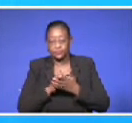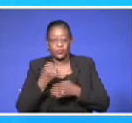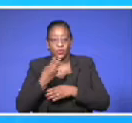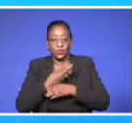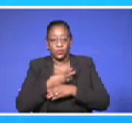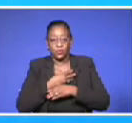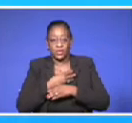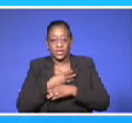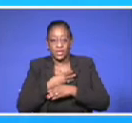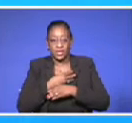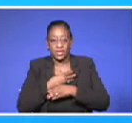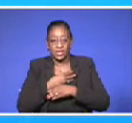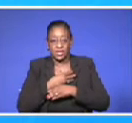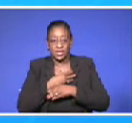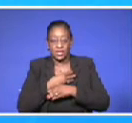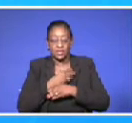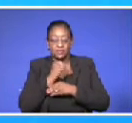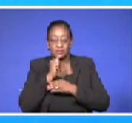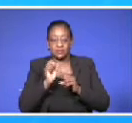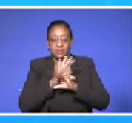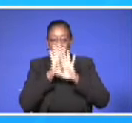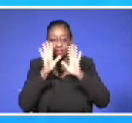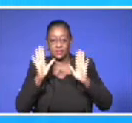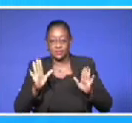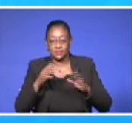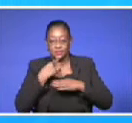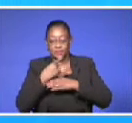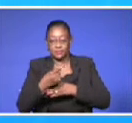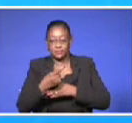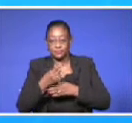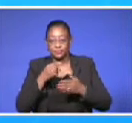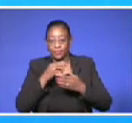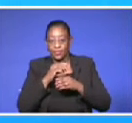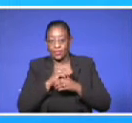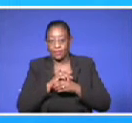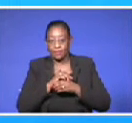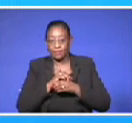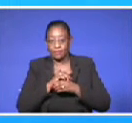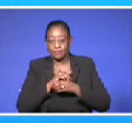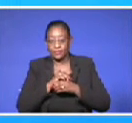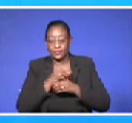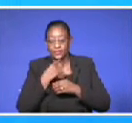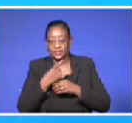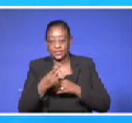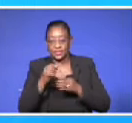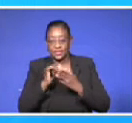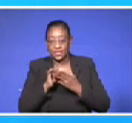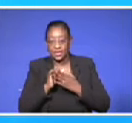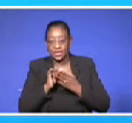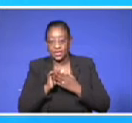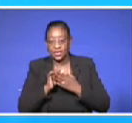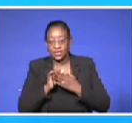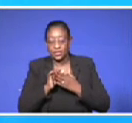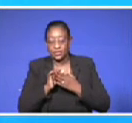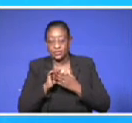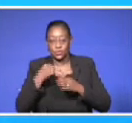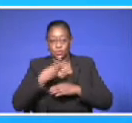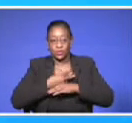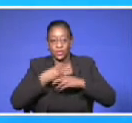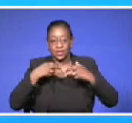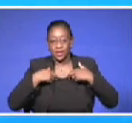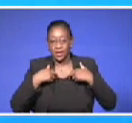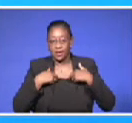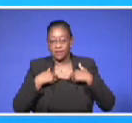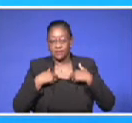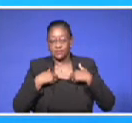newer variants may break through the vaccines. And there can be such a thing as breakthrough infections. And so it is wise at this